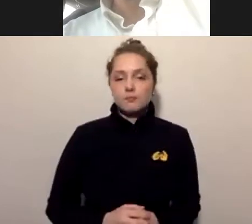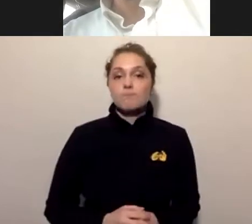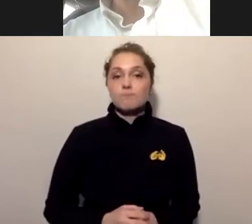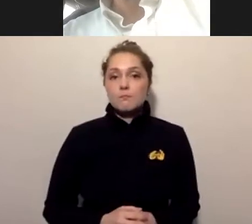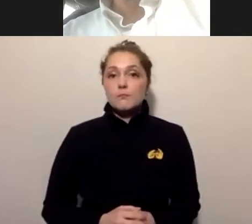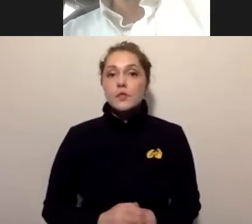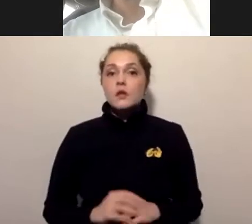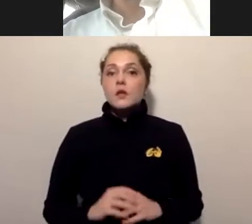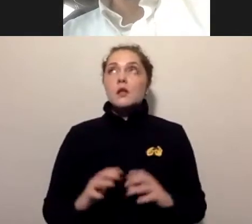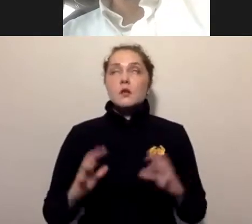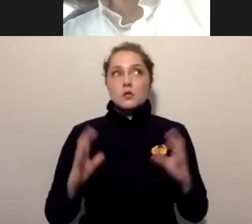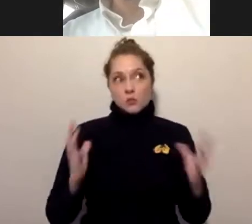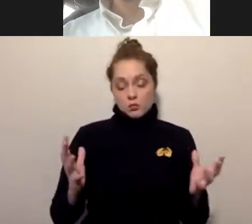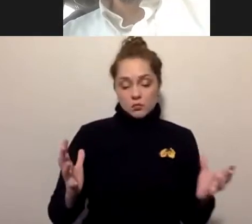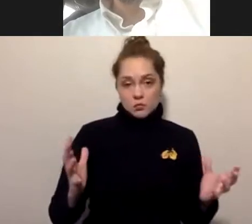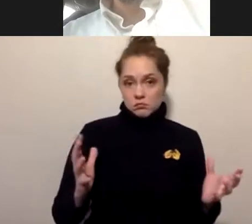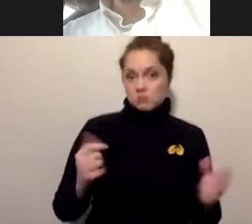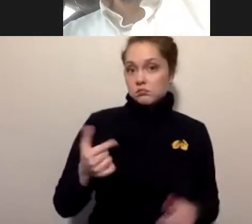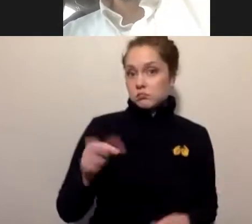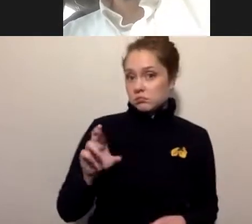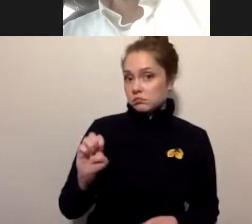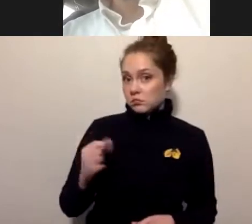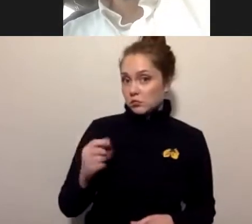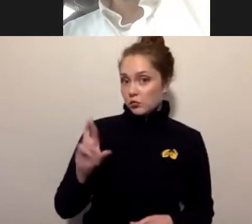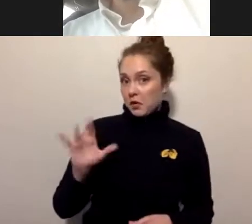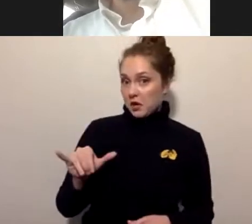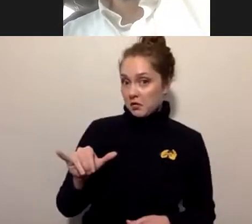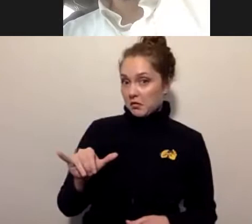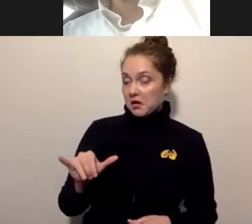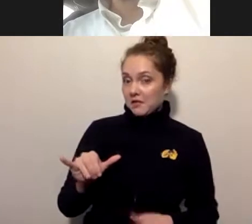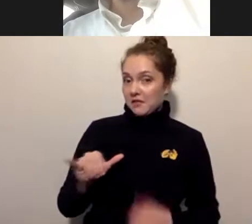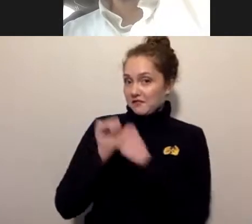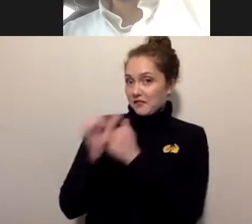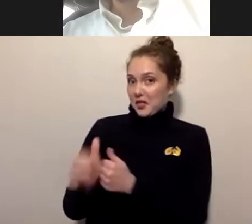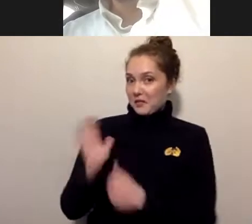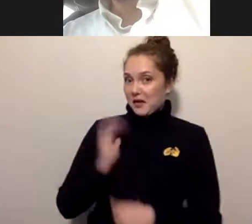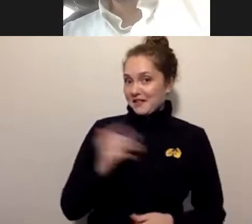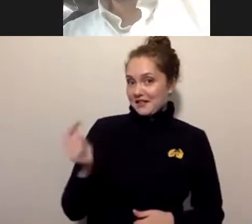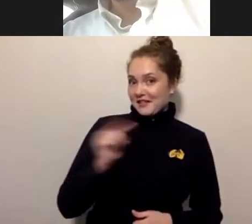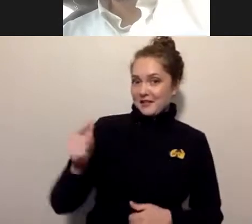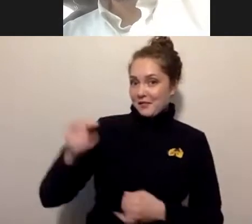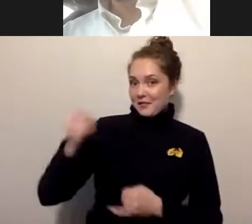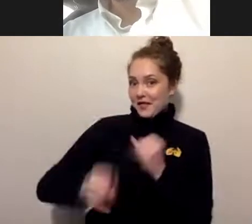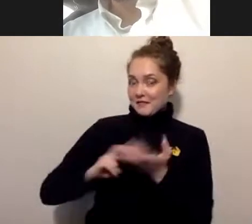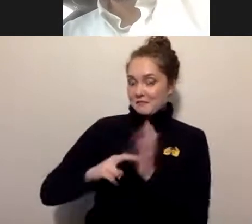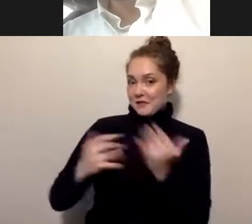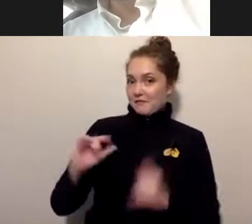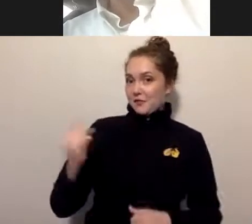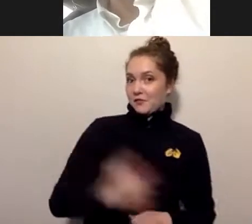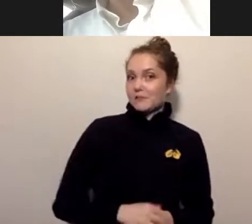So, Mr. Gregory, we're just gonna keep with the flow going here. Since you spoke last, I'll let you go first this time.